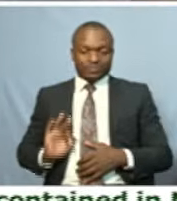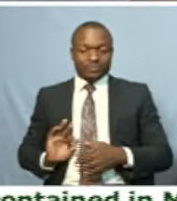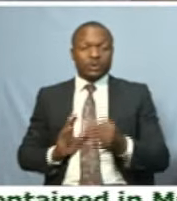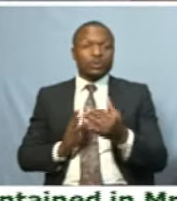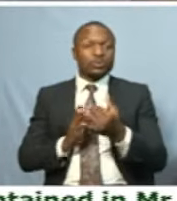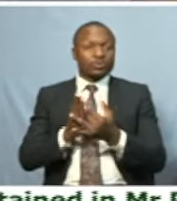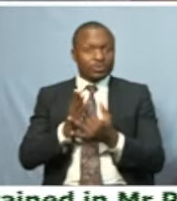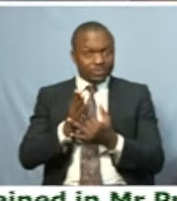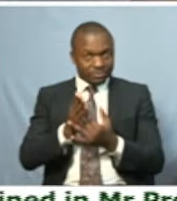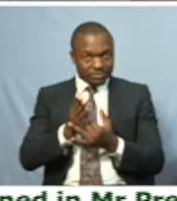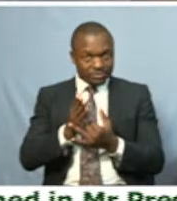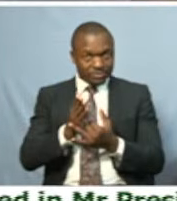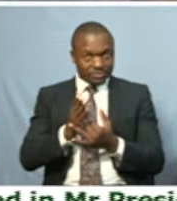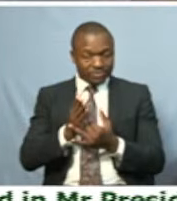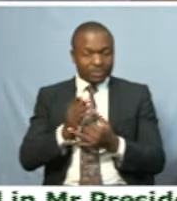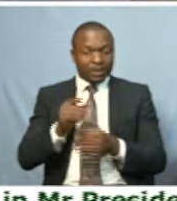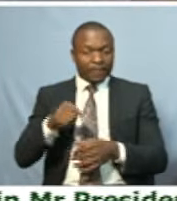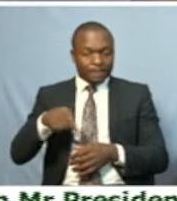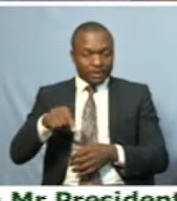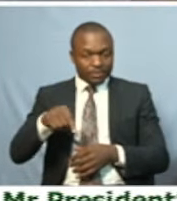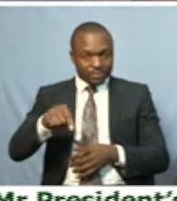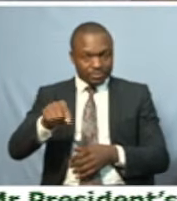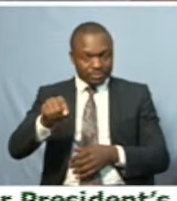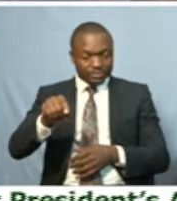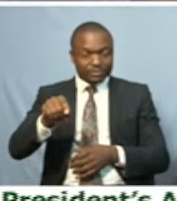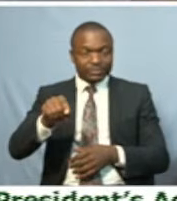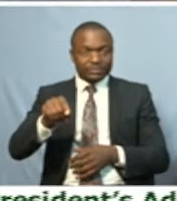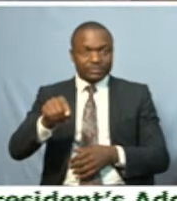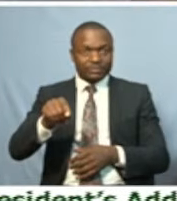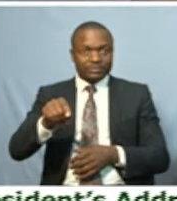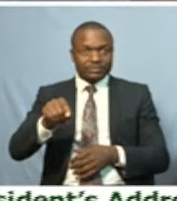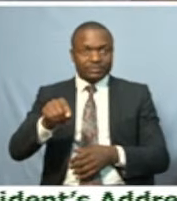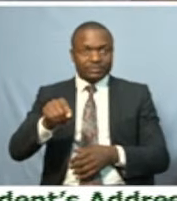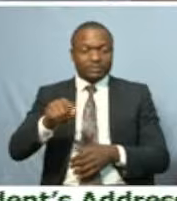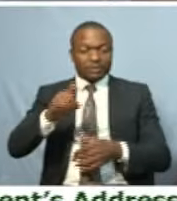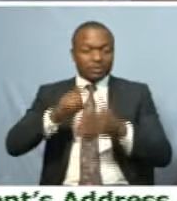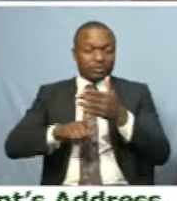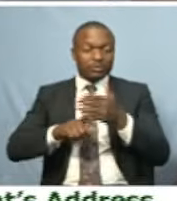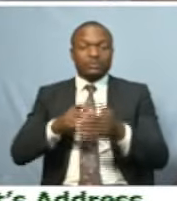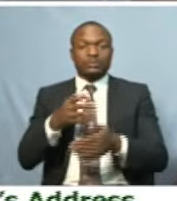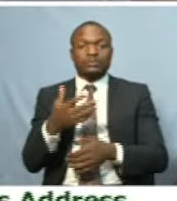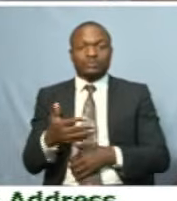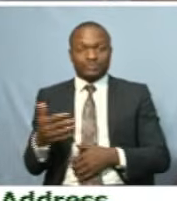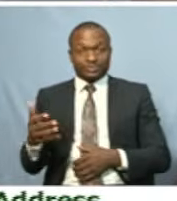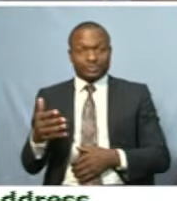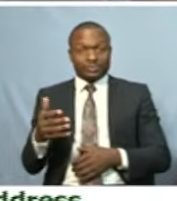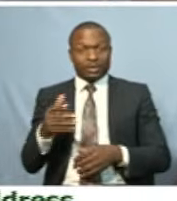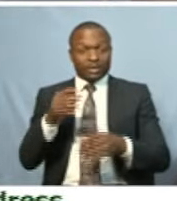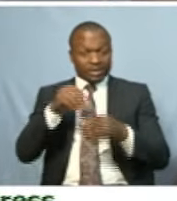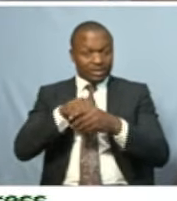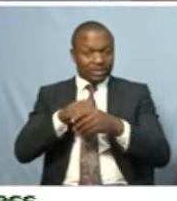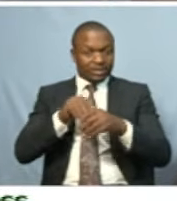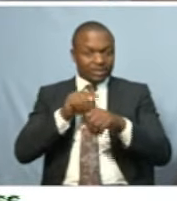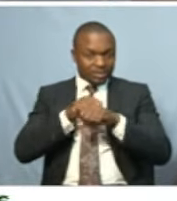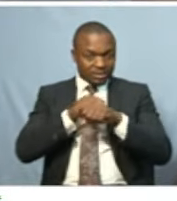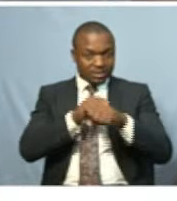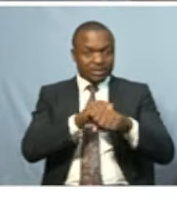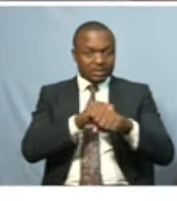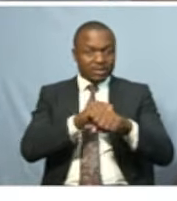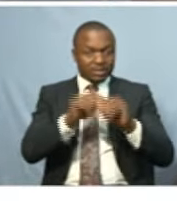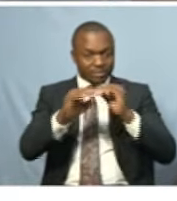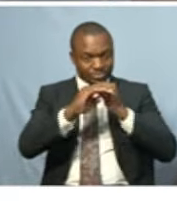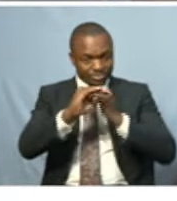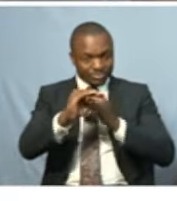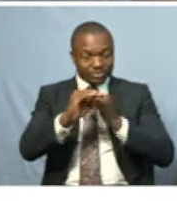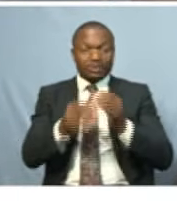a gradual but sustained easing of the cost of living. In transport, stability is